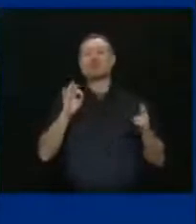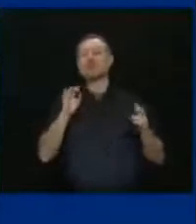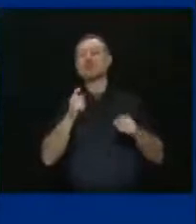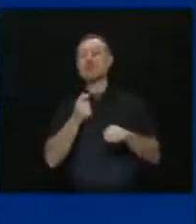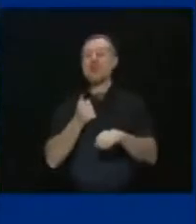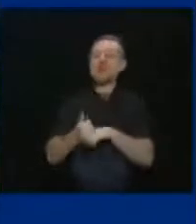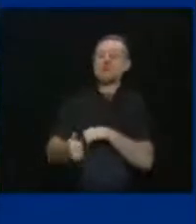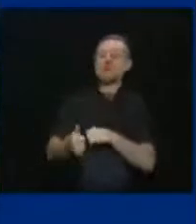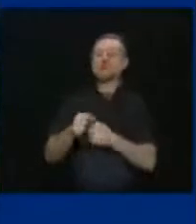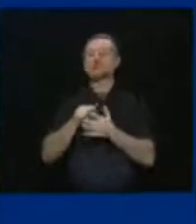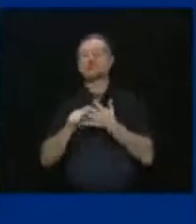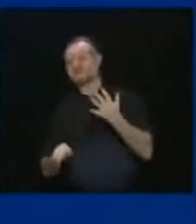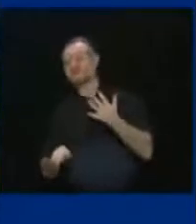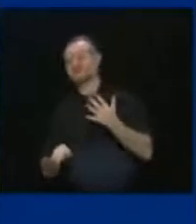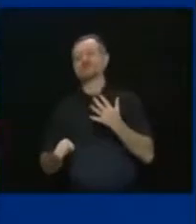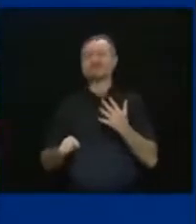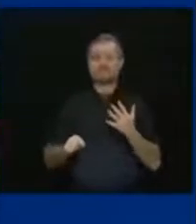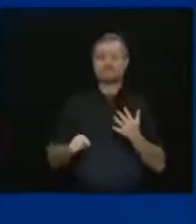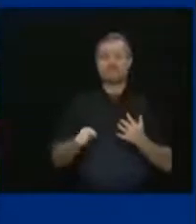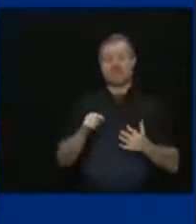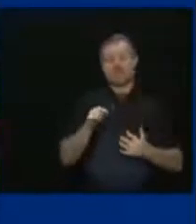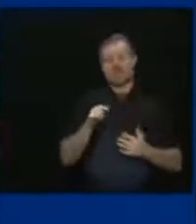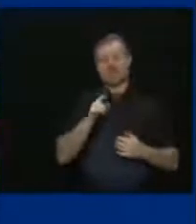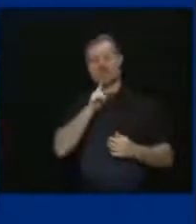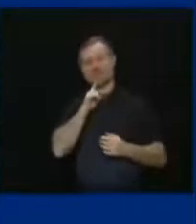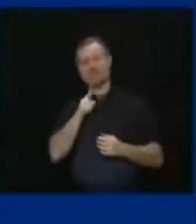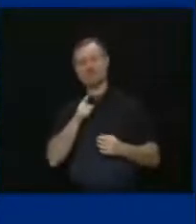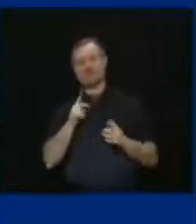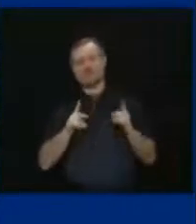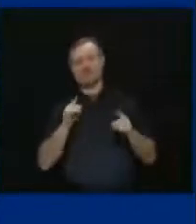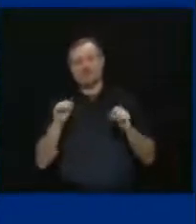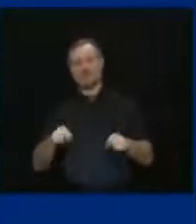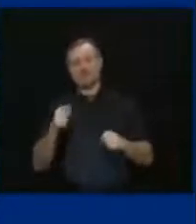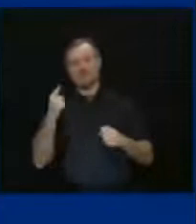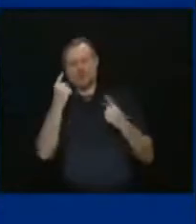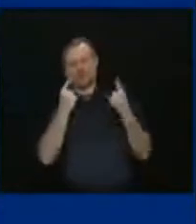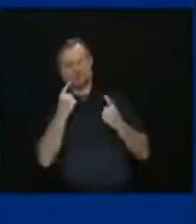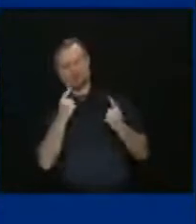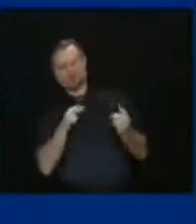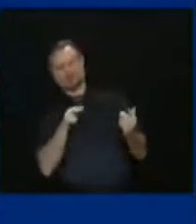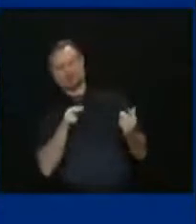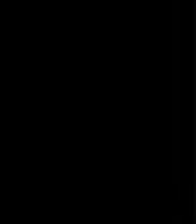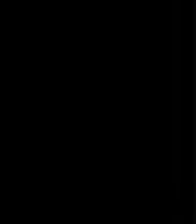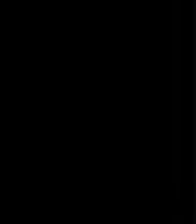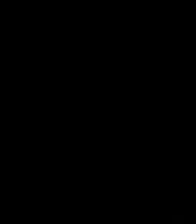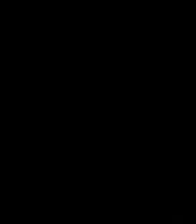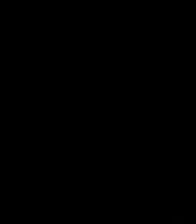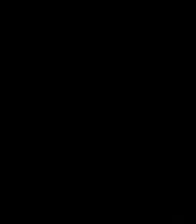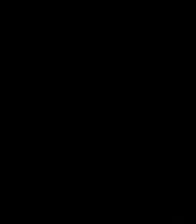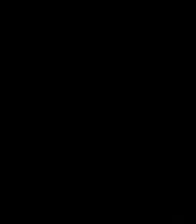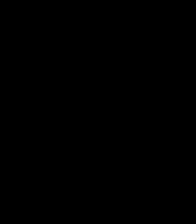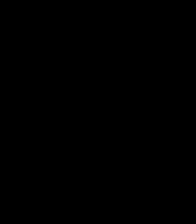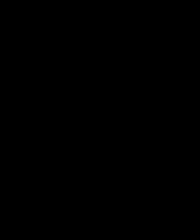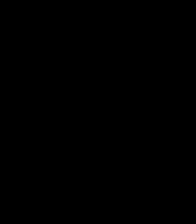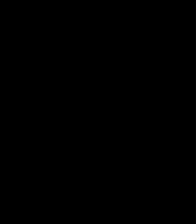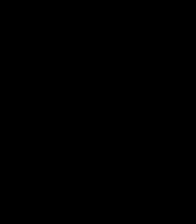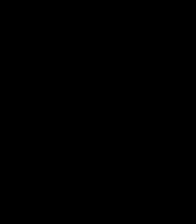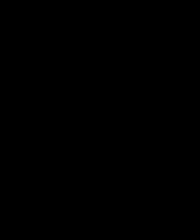communities. A gentleman in Mount Vernon who I'll just say by his initials, SP. I'm going to go past this guy to the next guy who comes